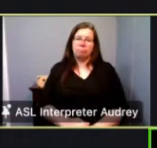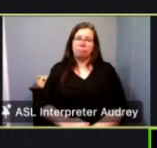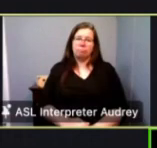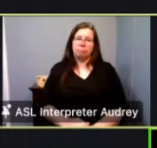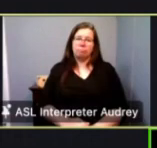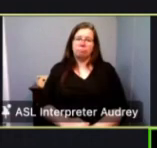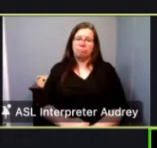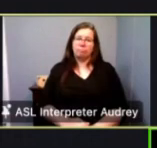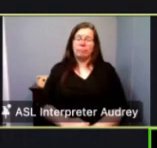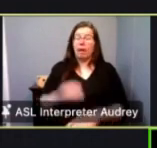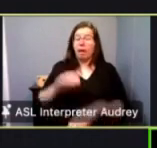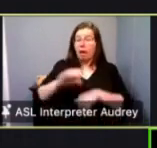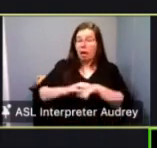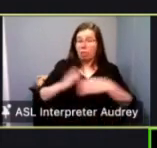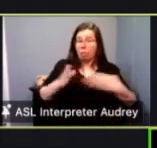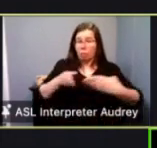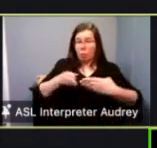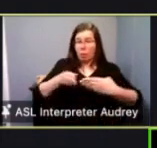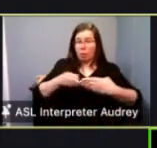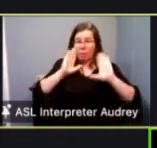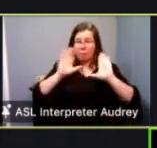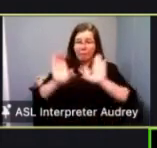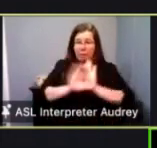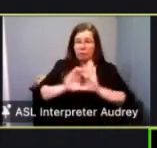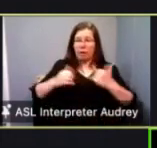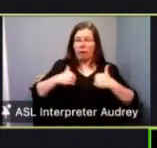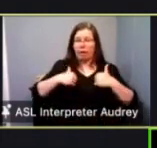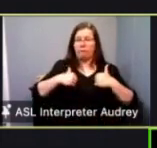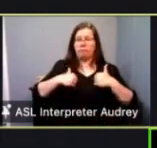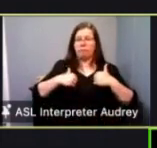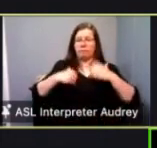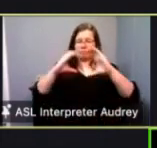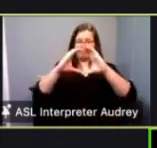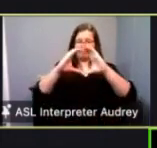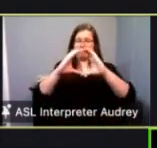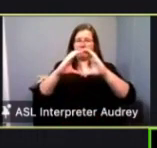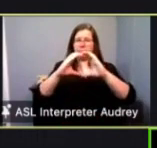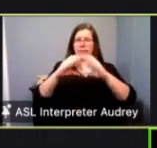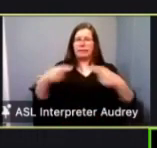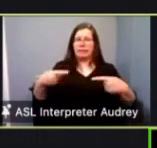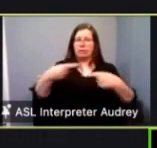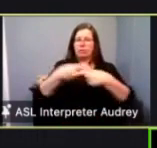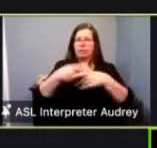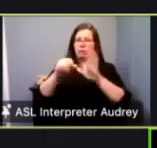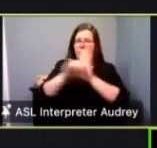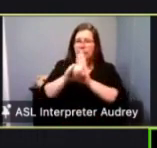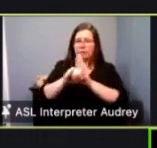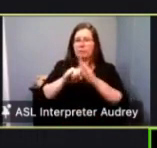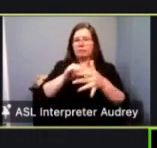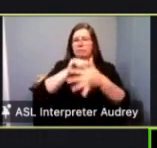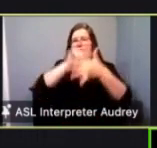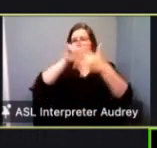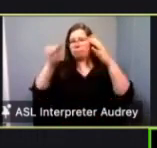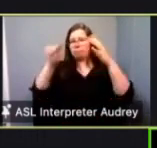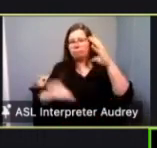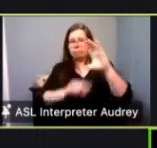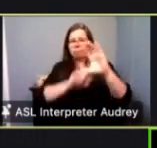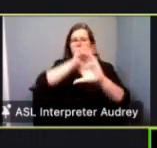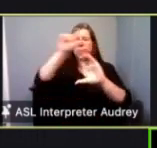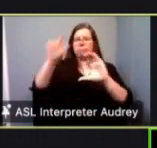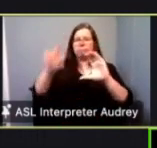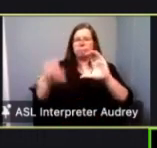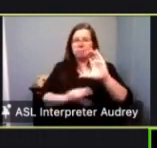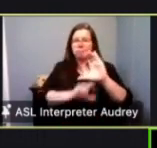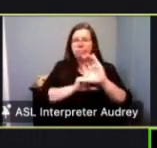And on the corner, there's a diagram of intersectional identities. So some on there are race,